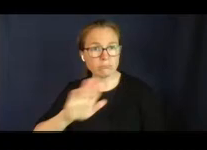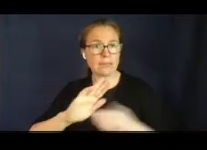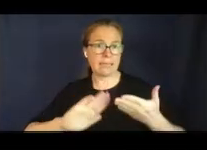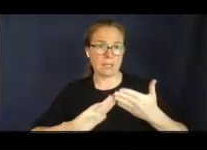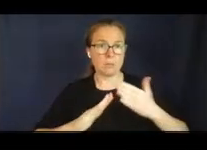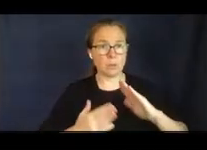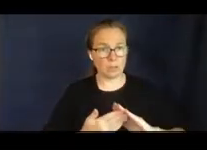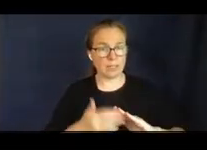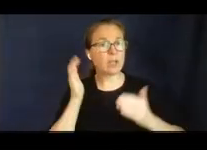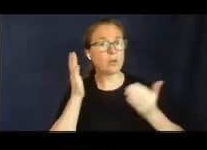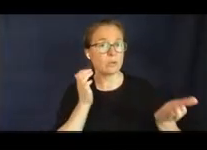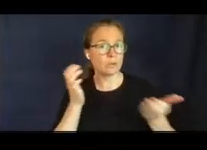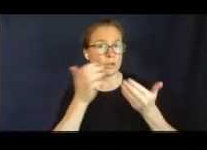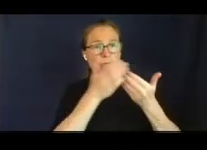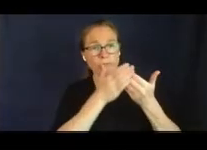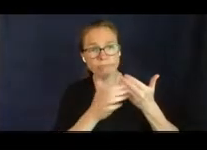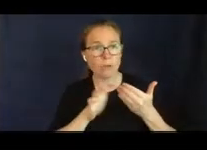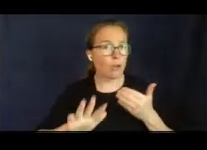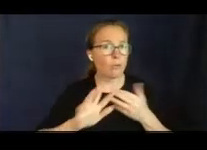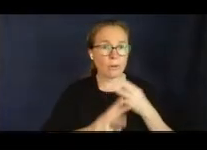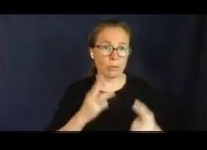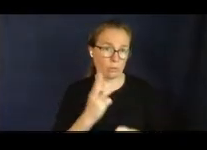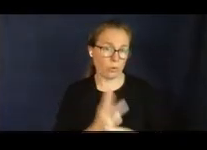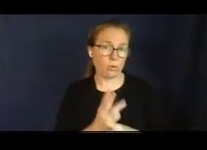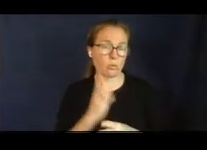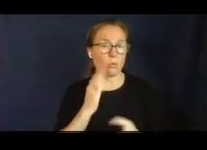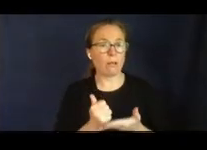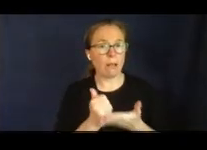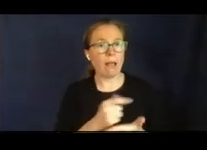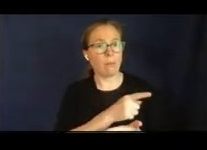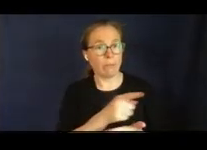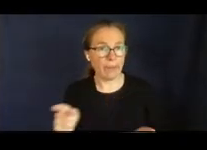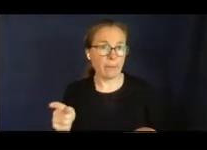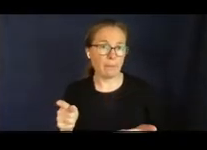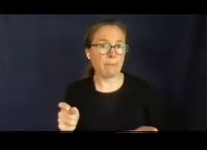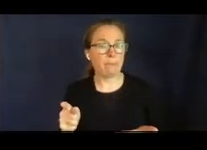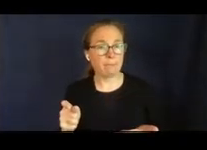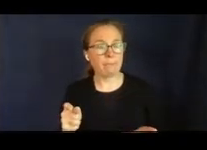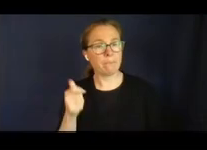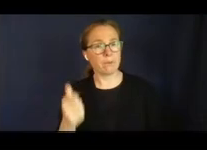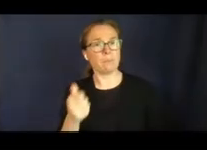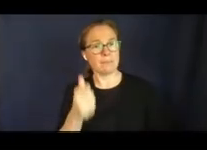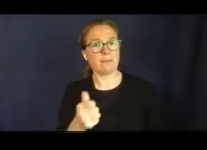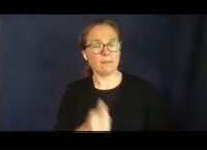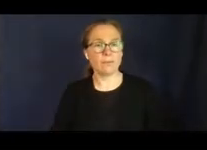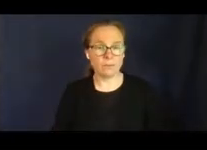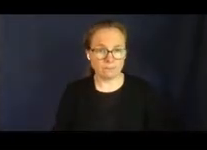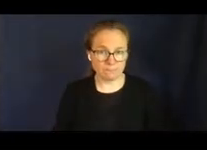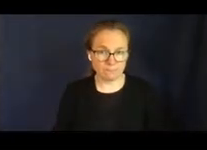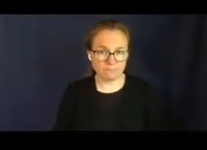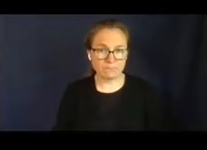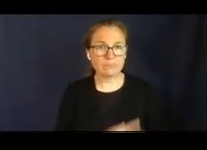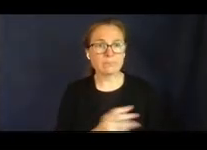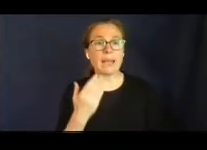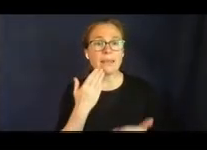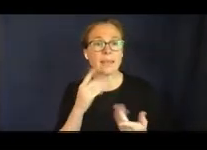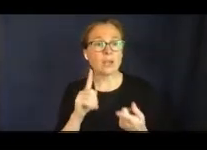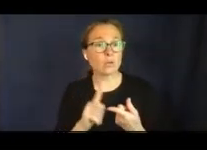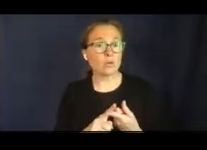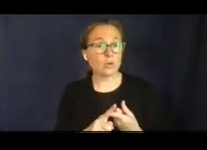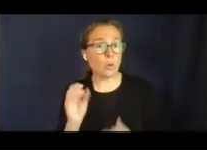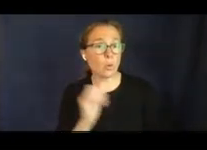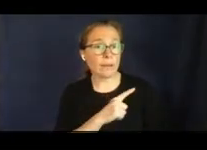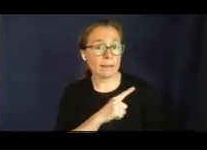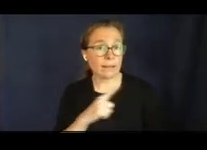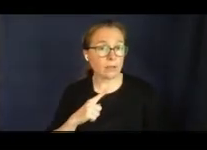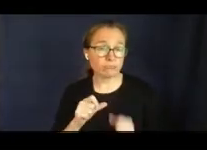serve worldwide, and I think will help them as members of the community. We'd like to thank the Oregon Legislature for their continued support